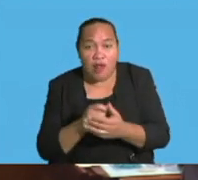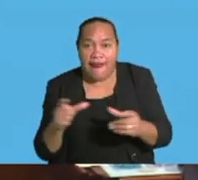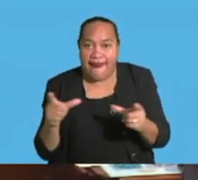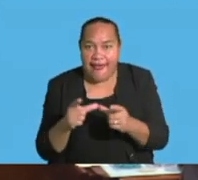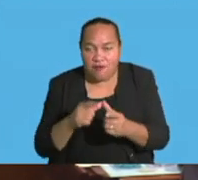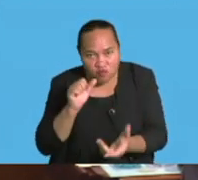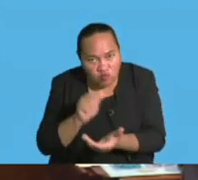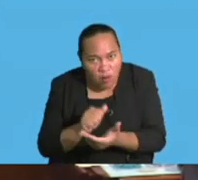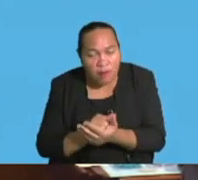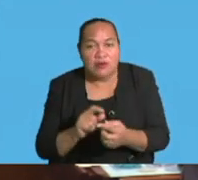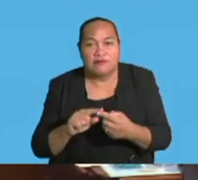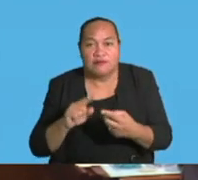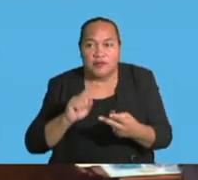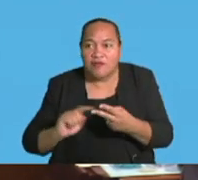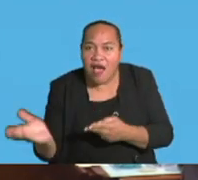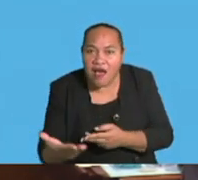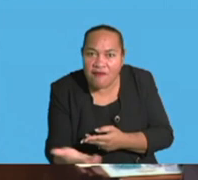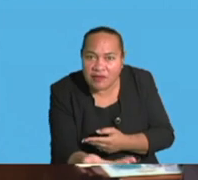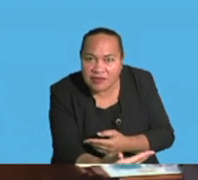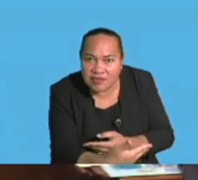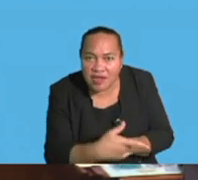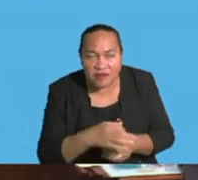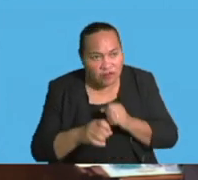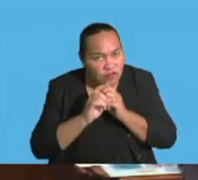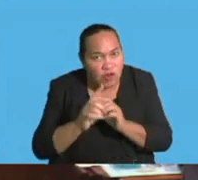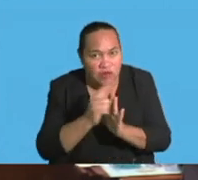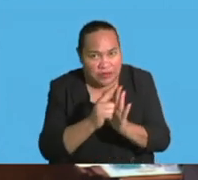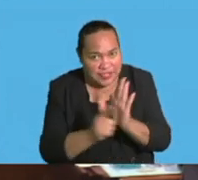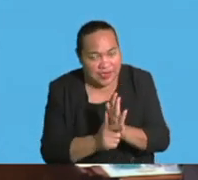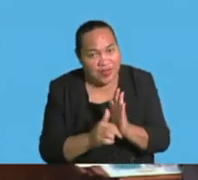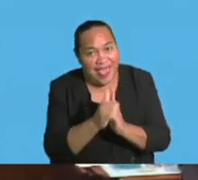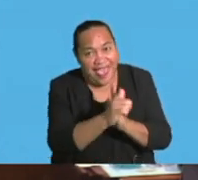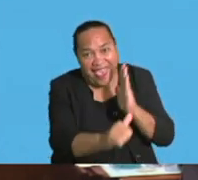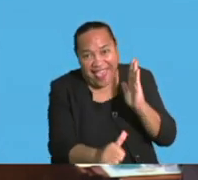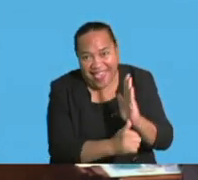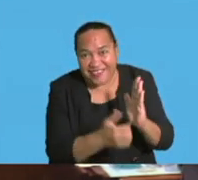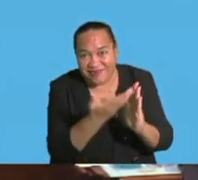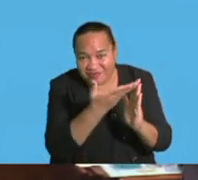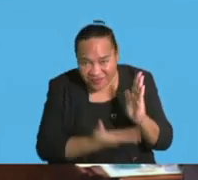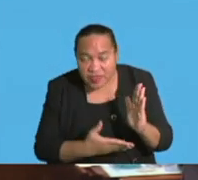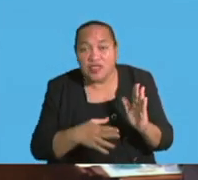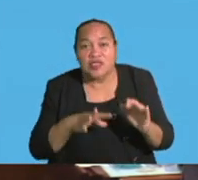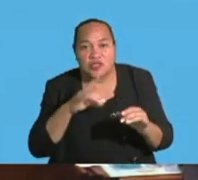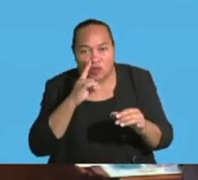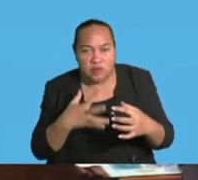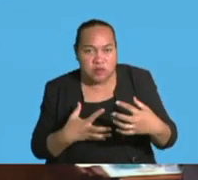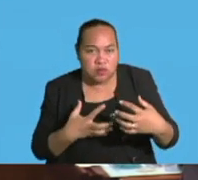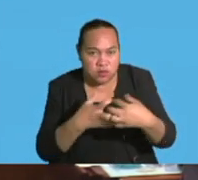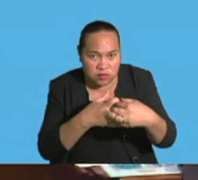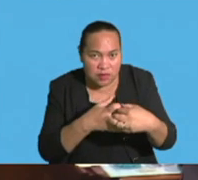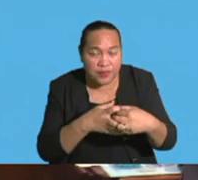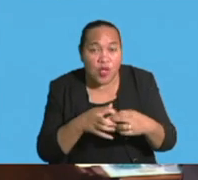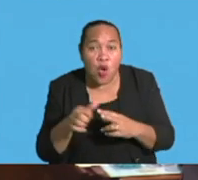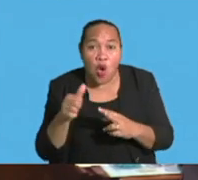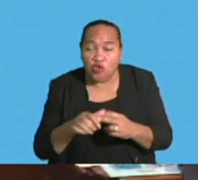conditions, including the Harvesting Code and the Environment Management Act through the conduct of environmental impact assessments. It will